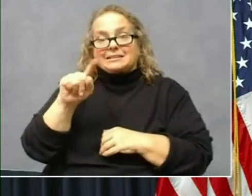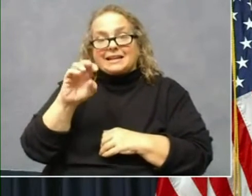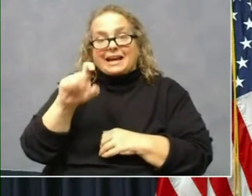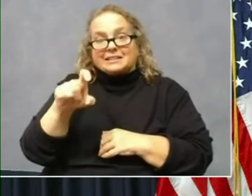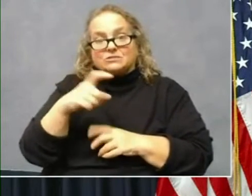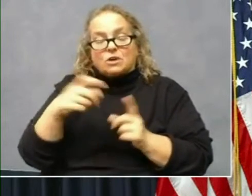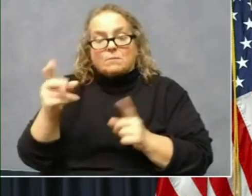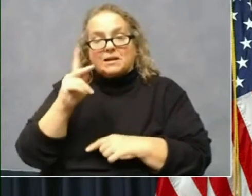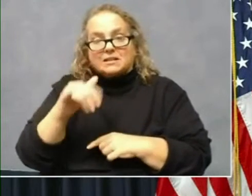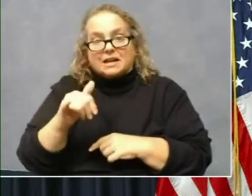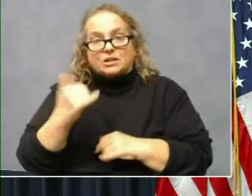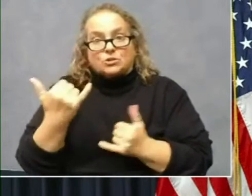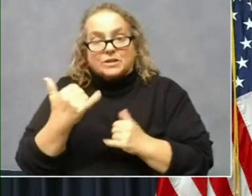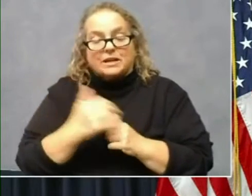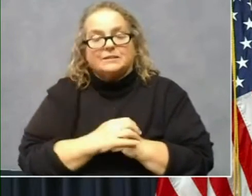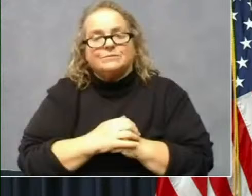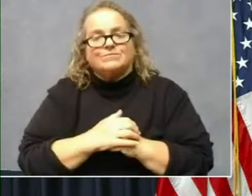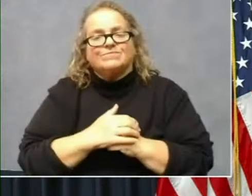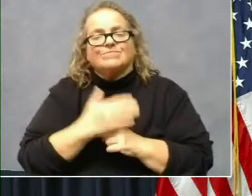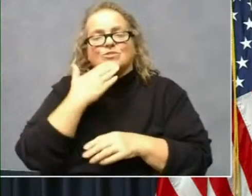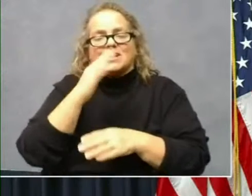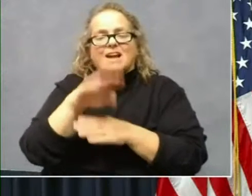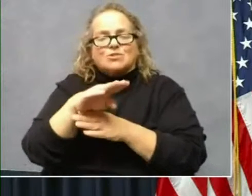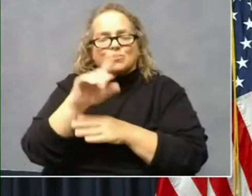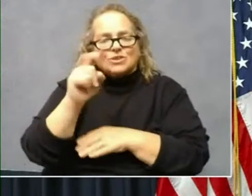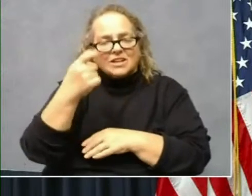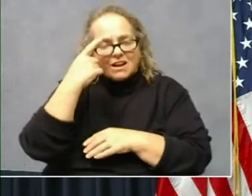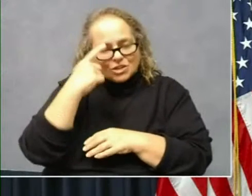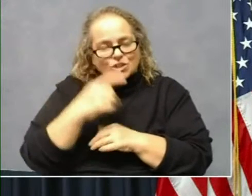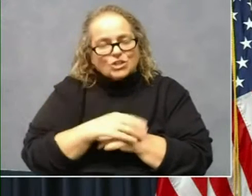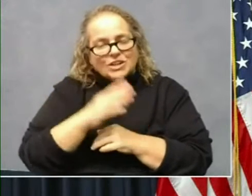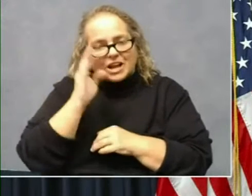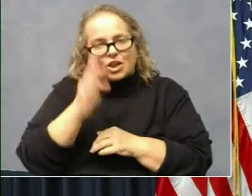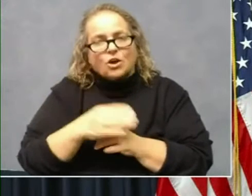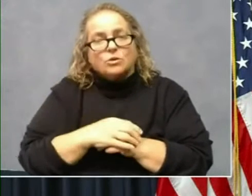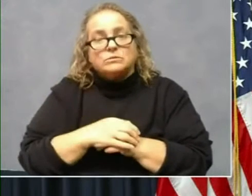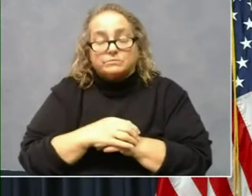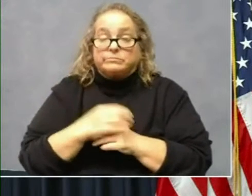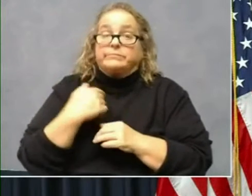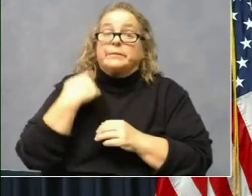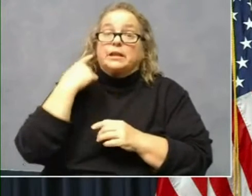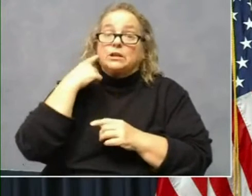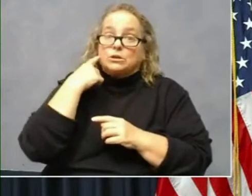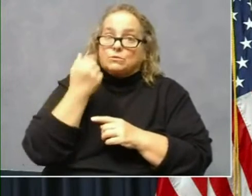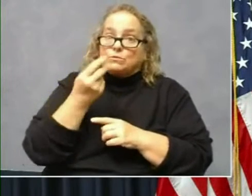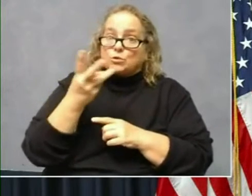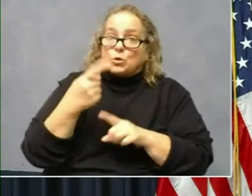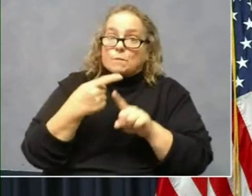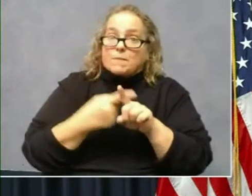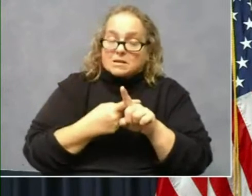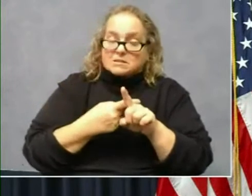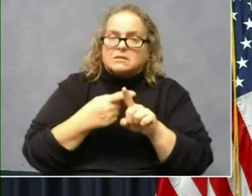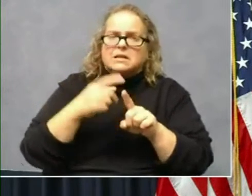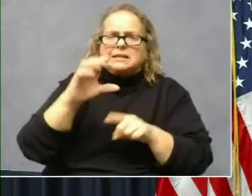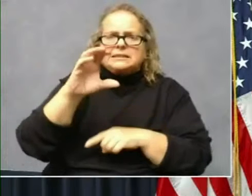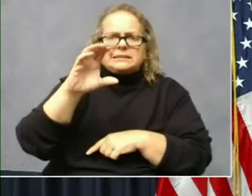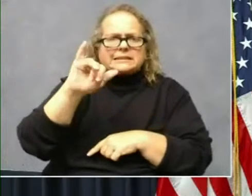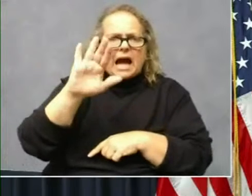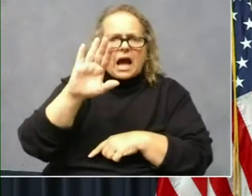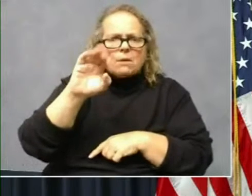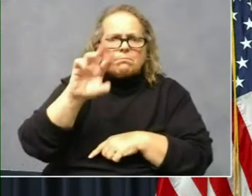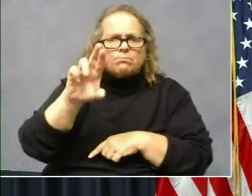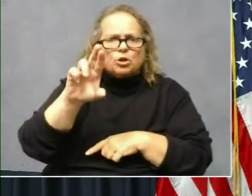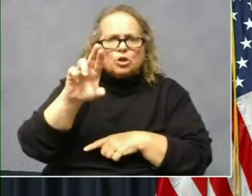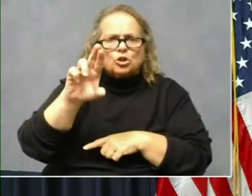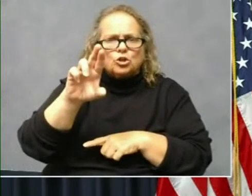afternoon. There have been reports of cyber attacks over the last couple of months on hospitals, and IBM is now